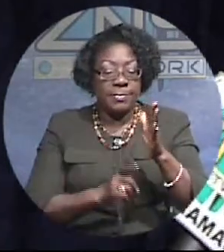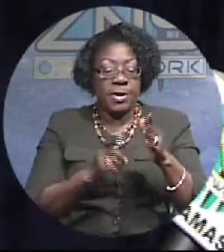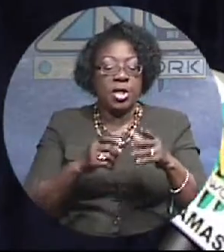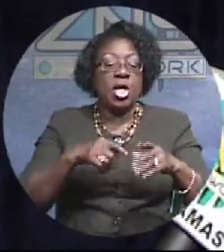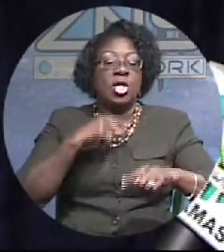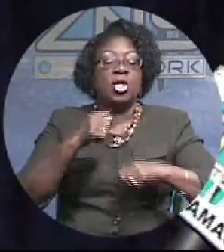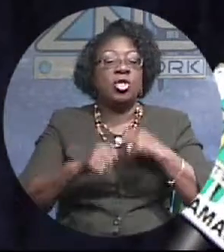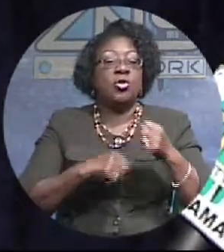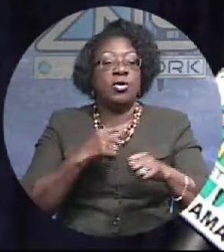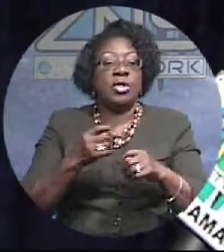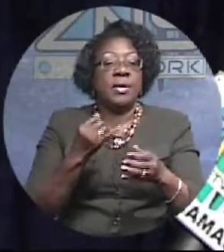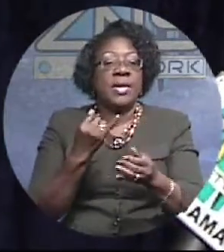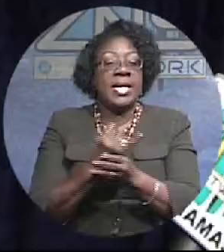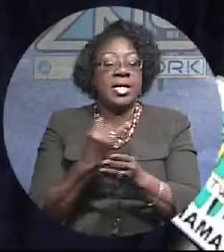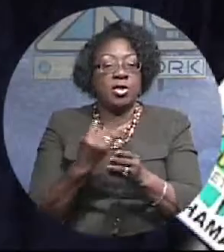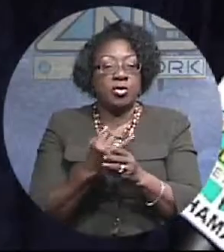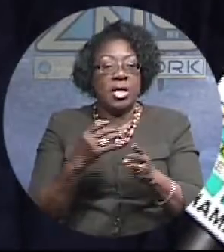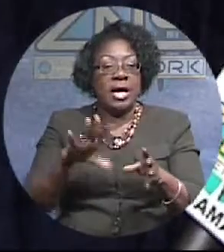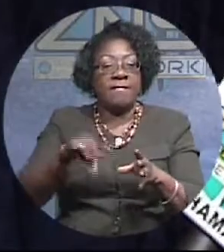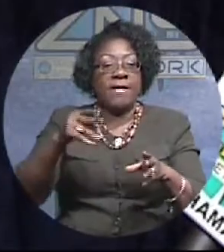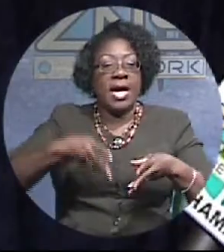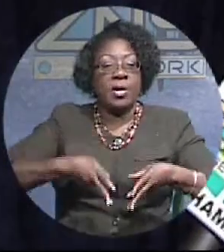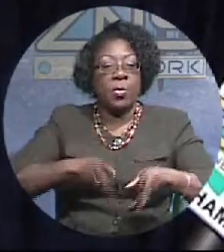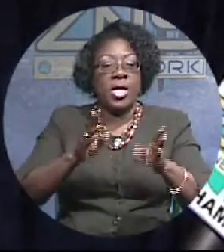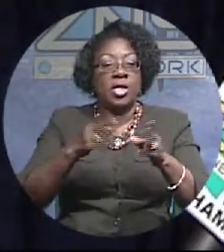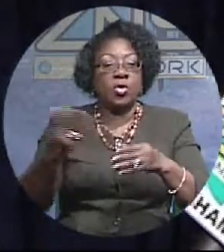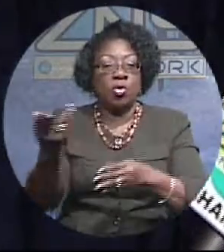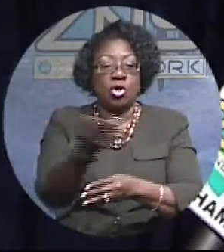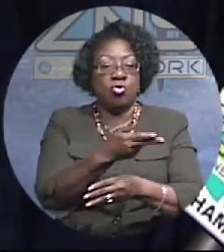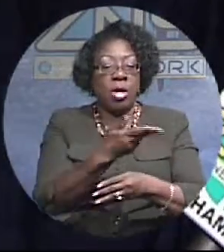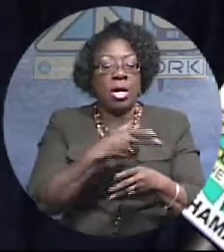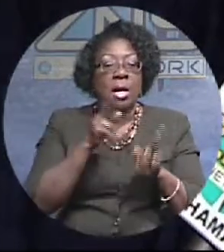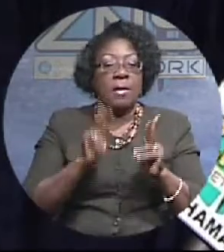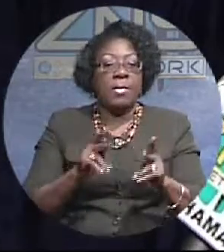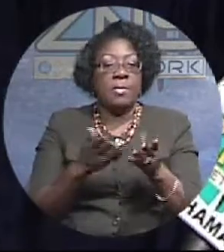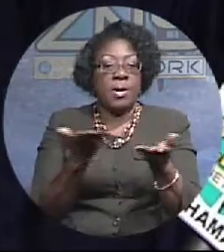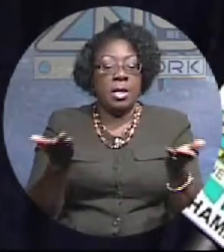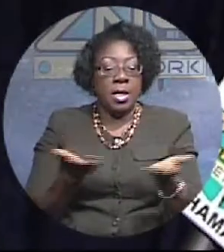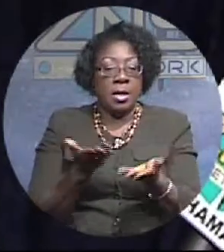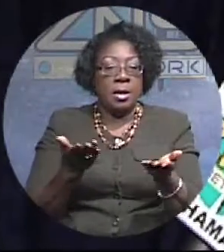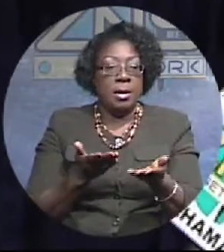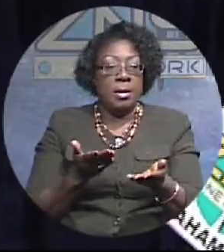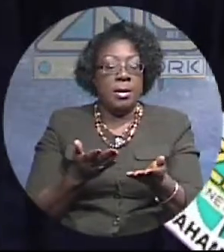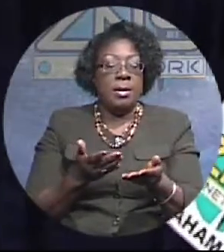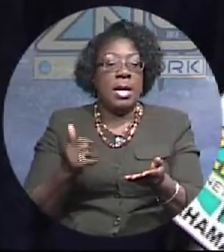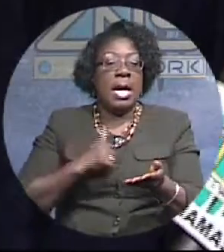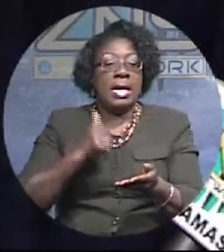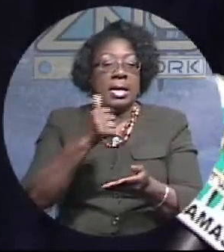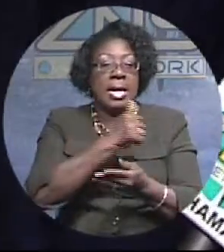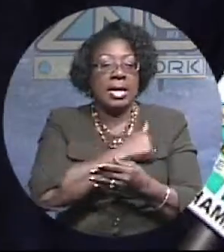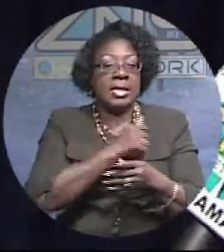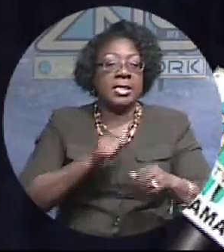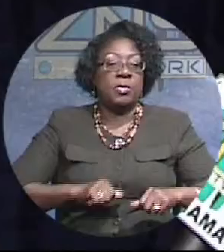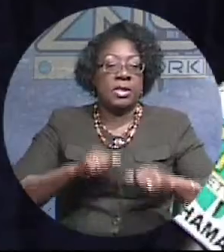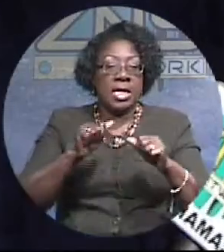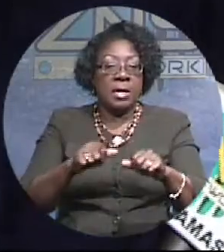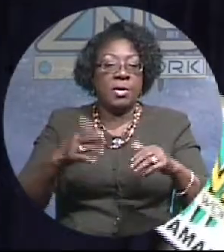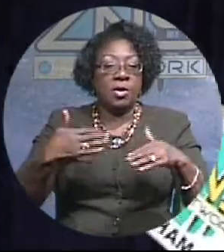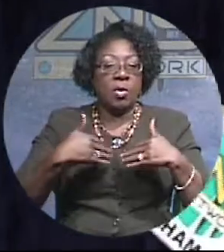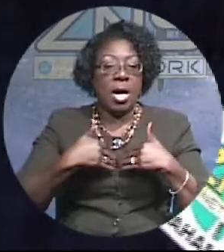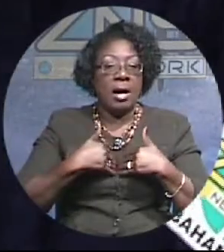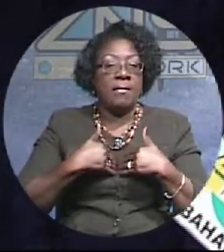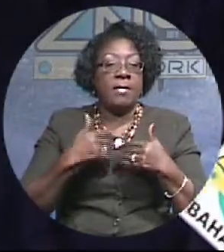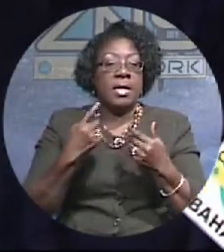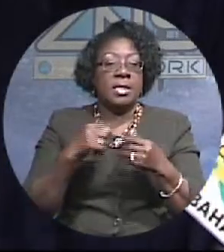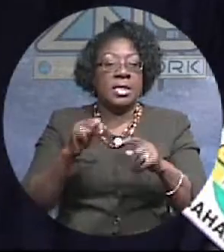industry and to find ways to attract people here. The fact that Atlantis was able to have